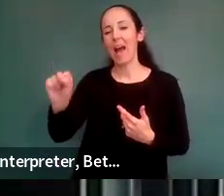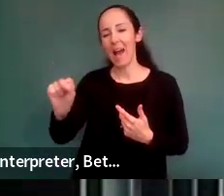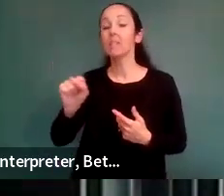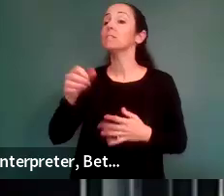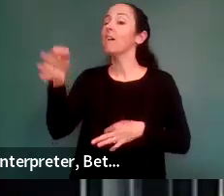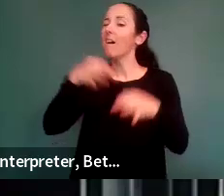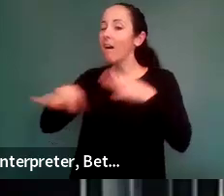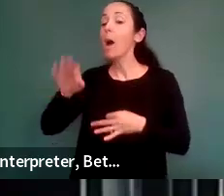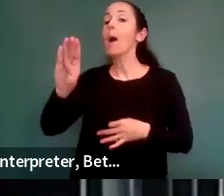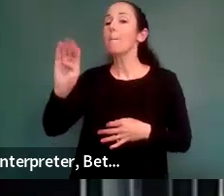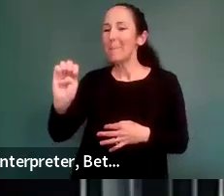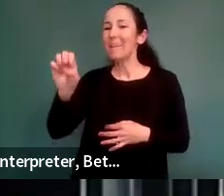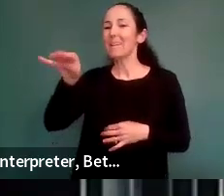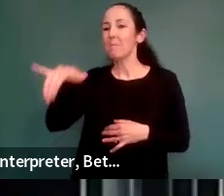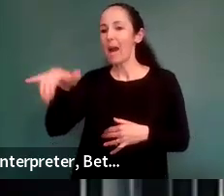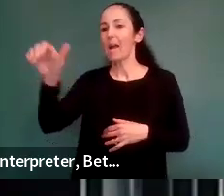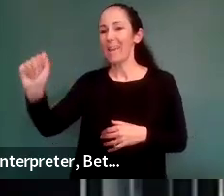AI feature is your friend.